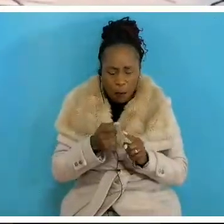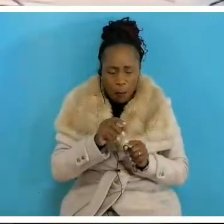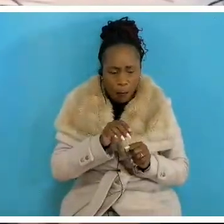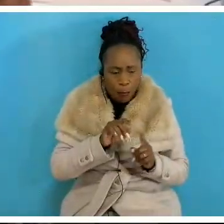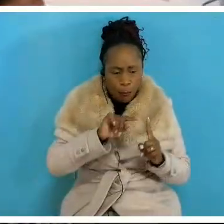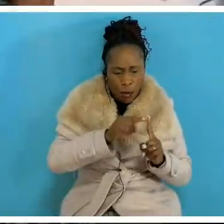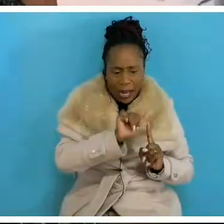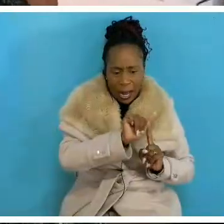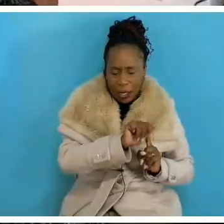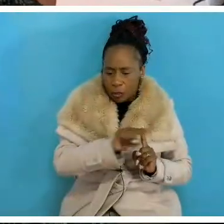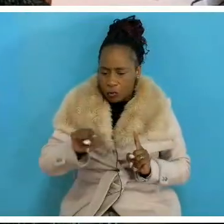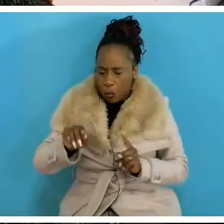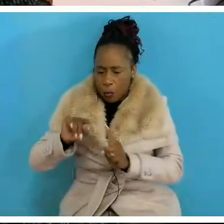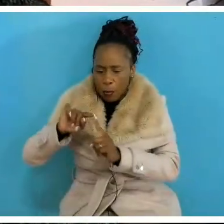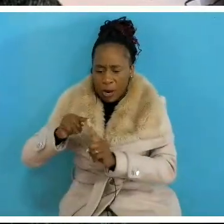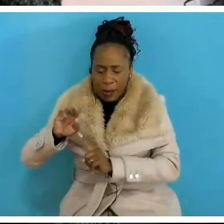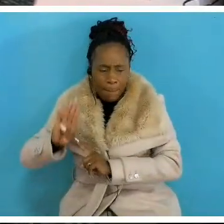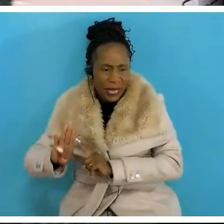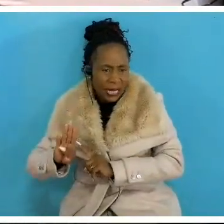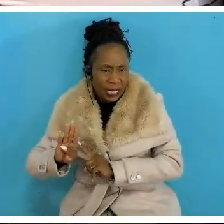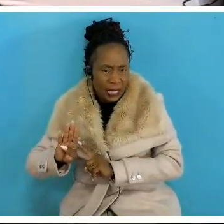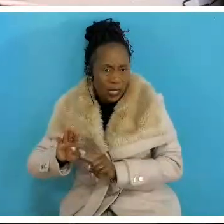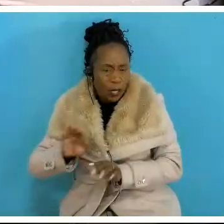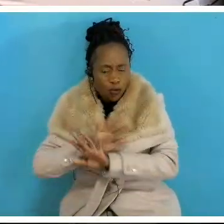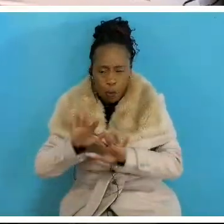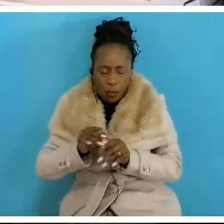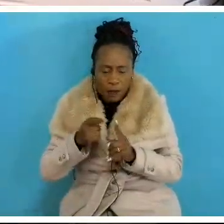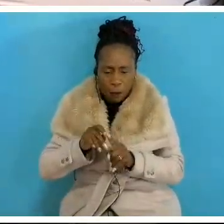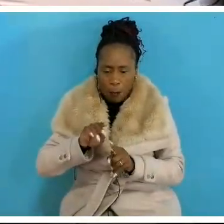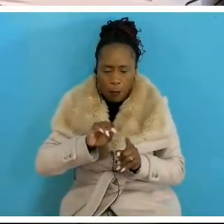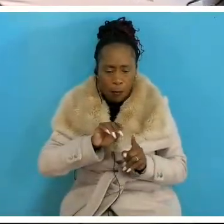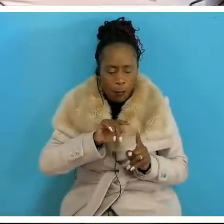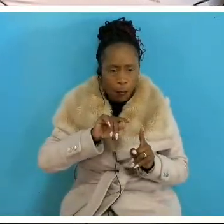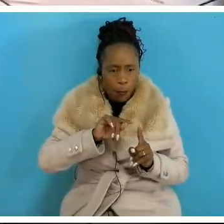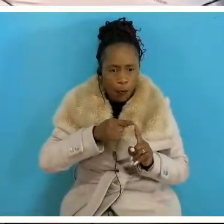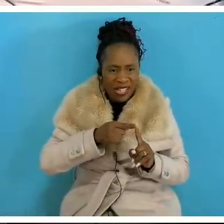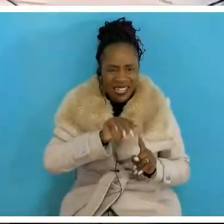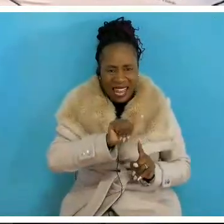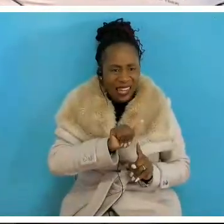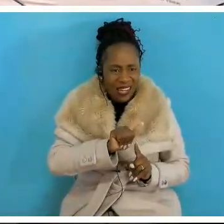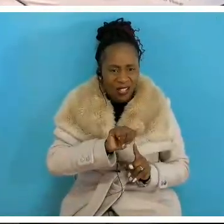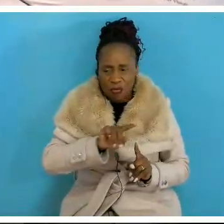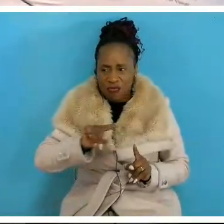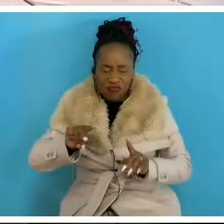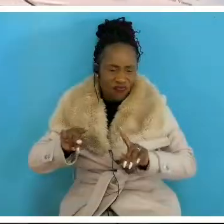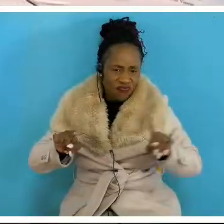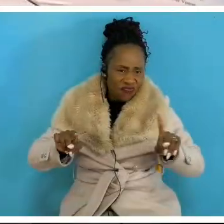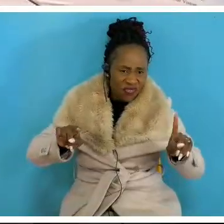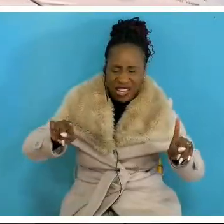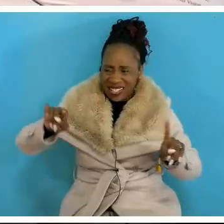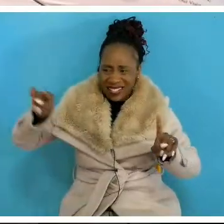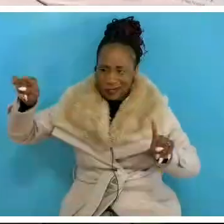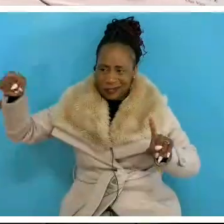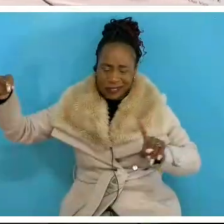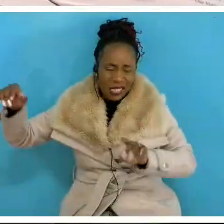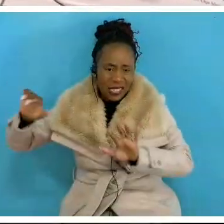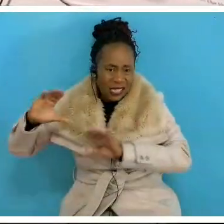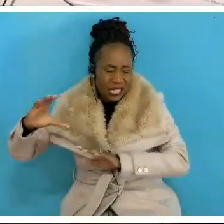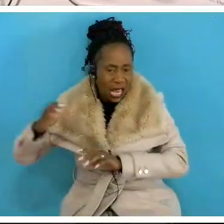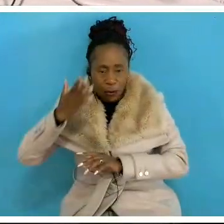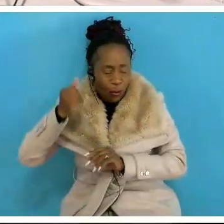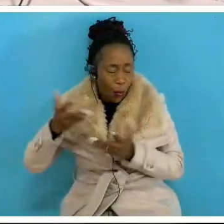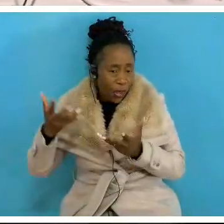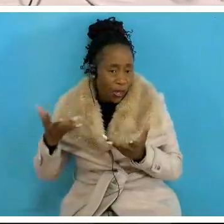point B, and not from point A to point that way to the sea. I don't know where to,